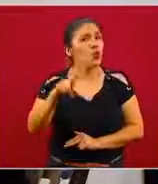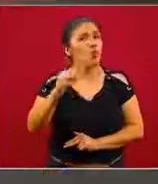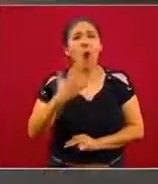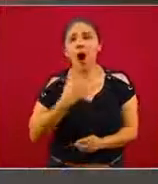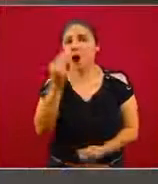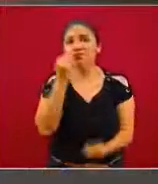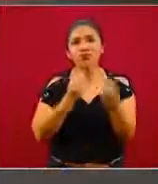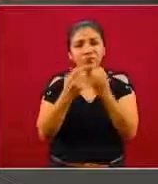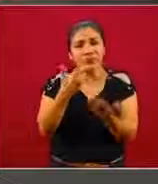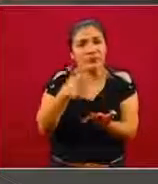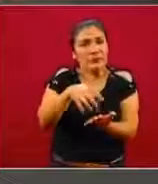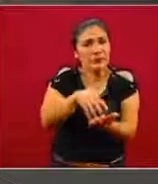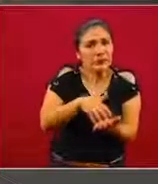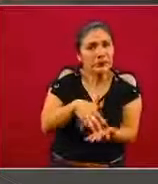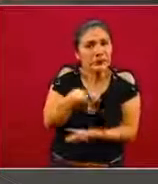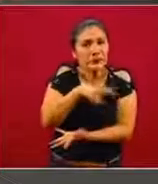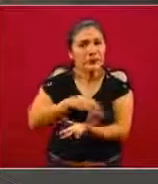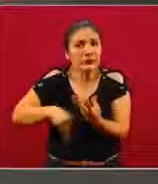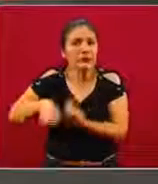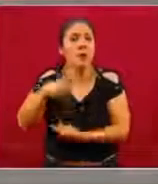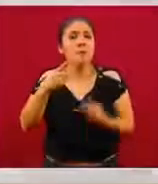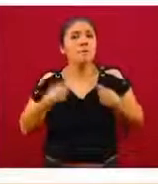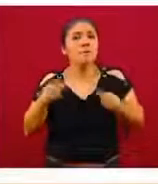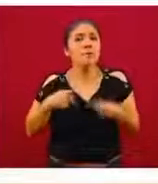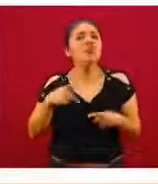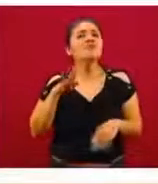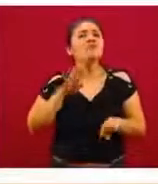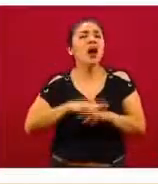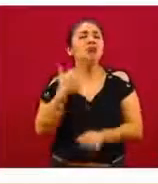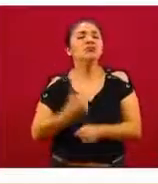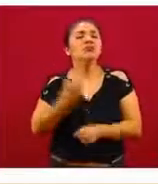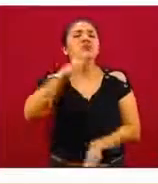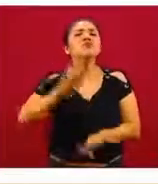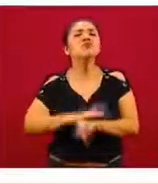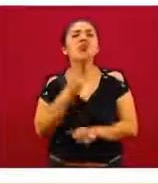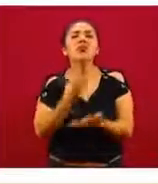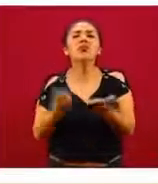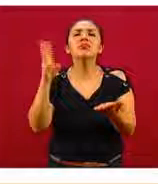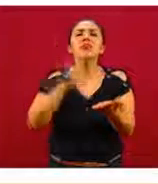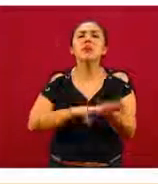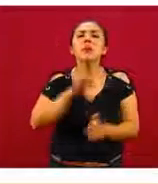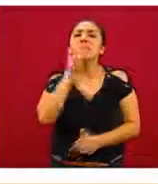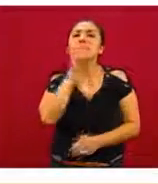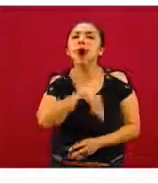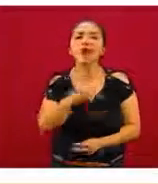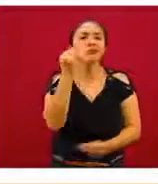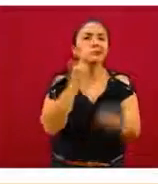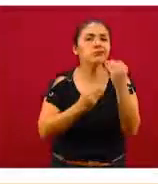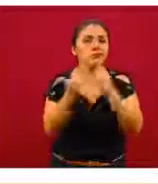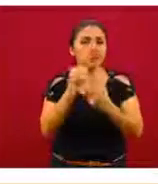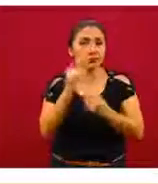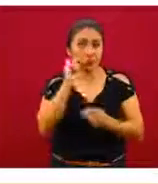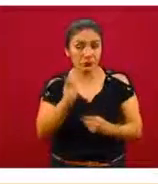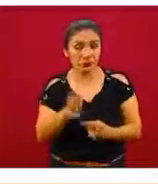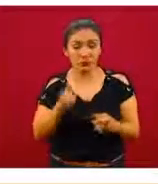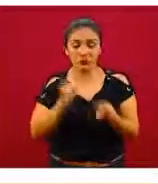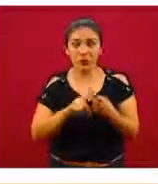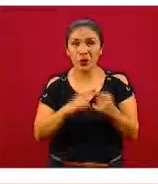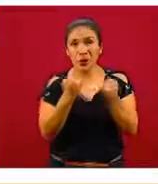Mexicans suffer from malnutrition, and the poverty is affected by the triple load of